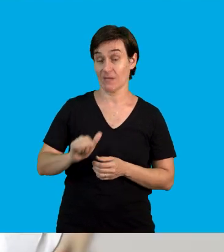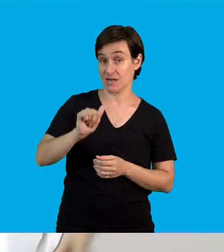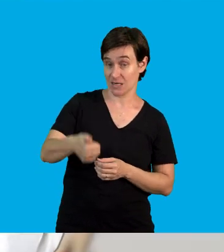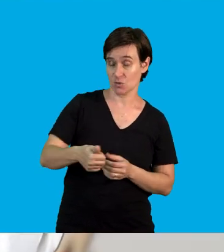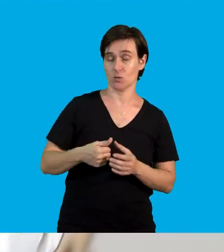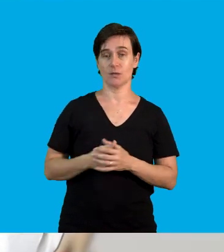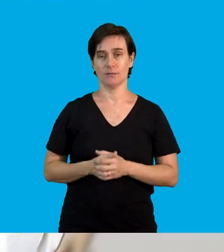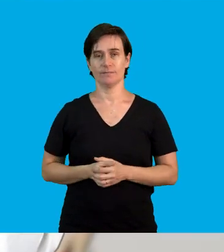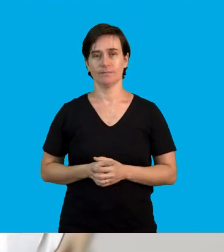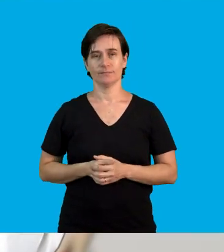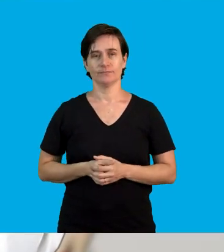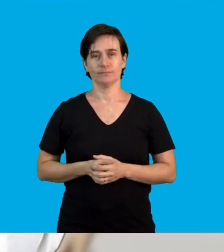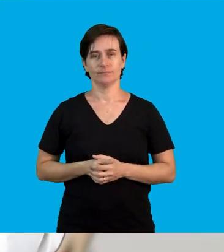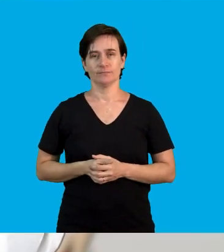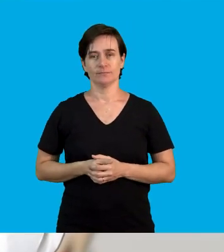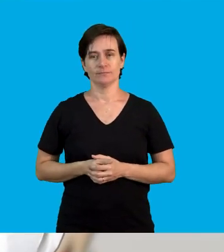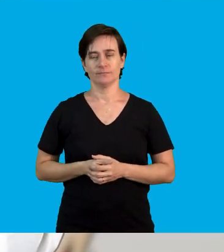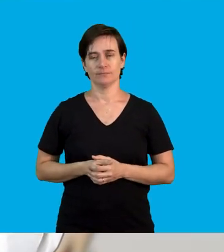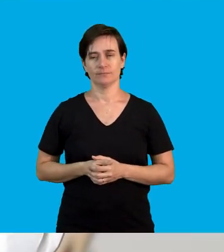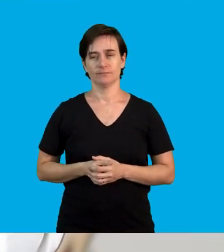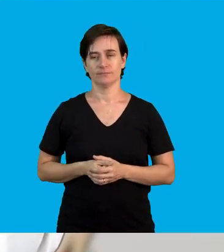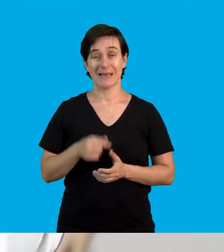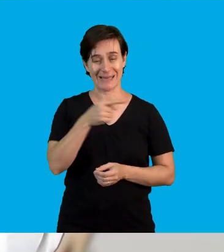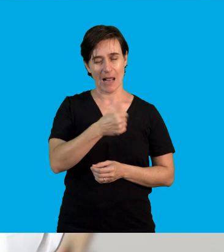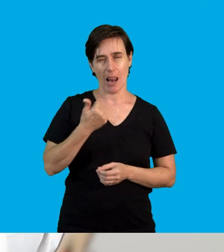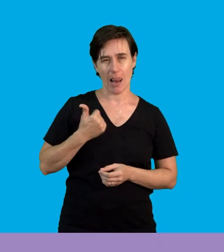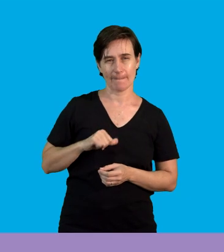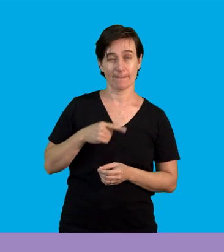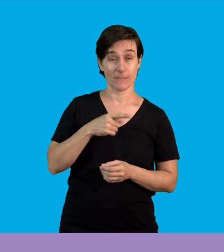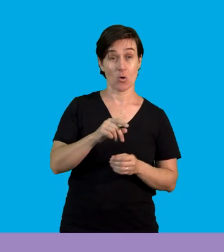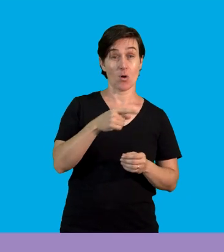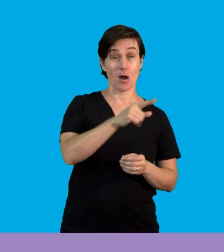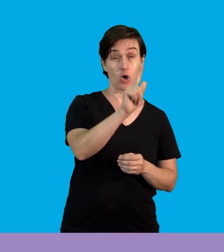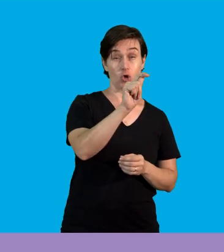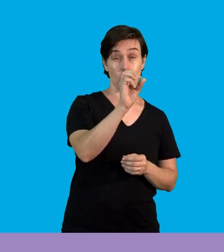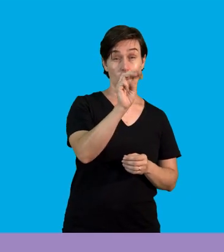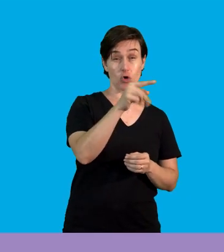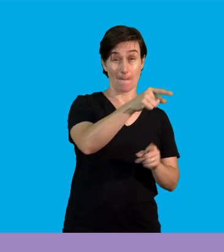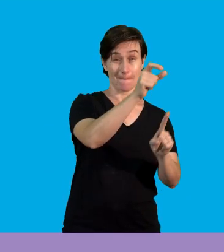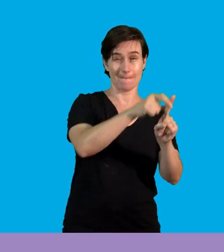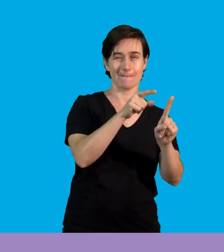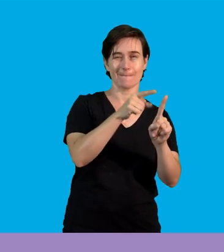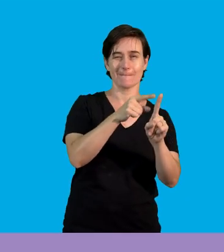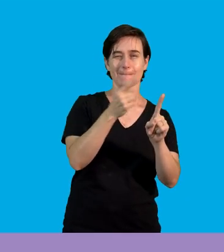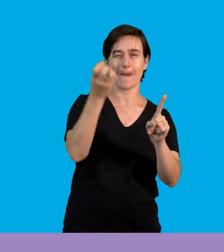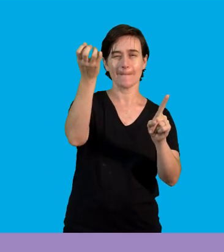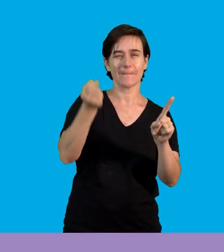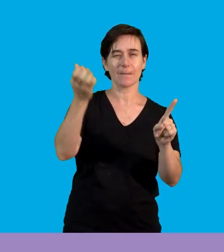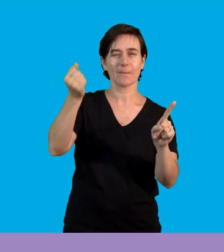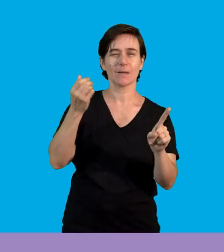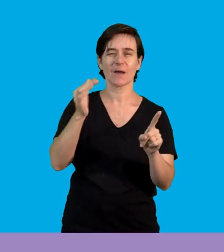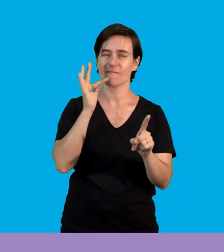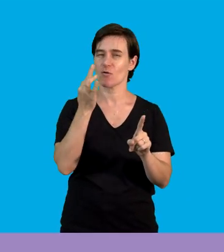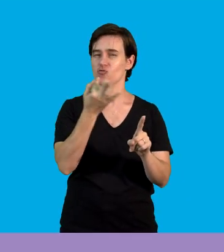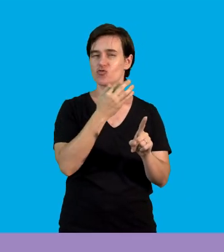Let's move on to the next one. To earn extra money, Tom picks fruits at